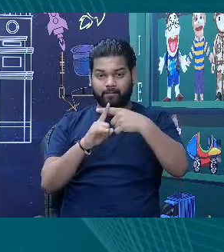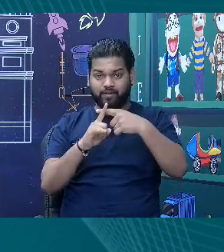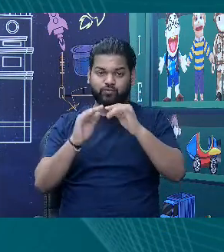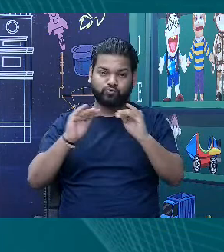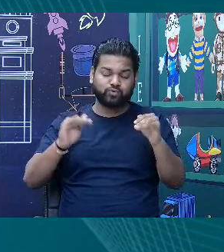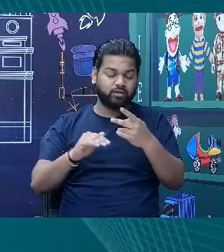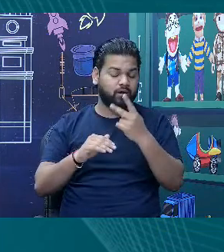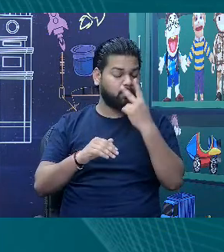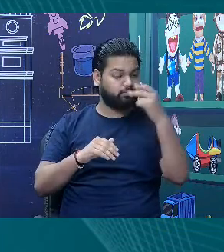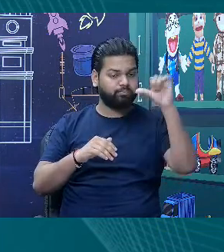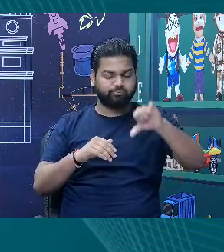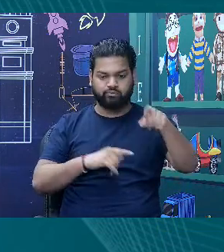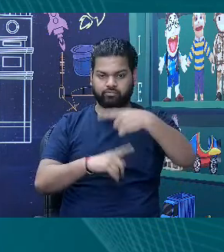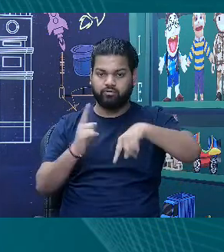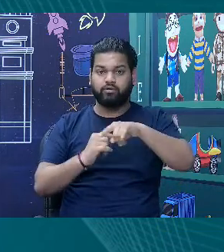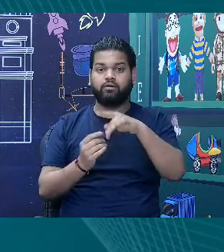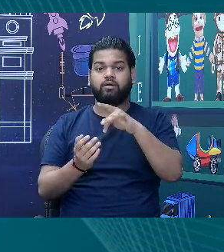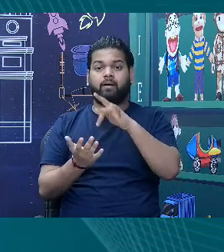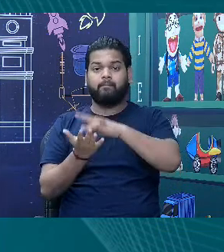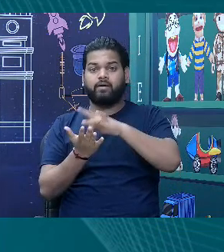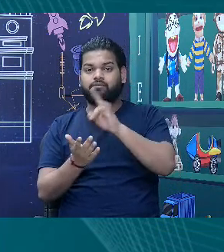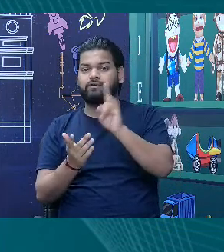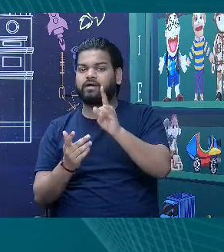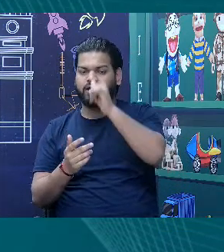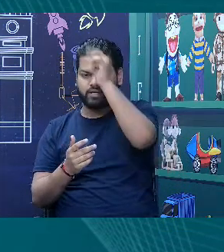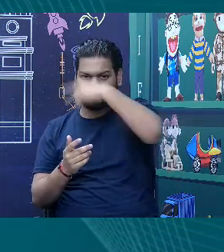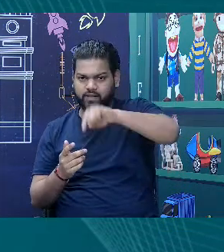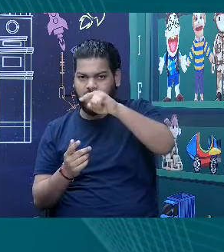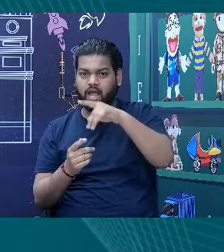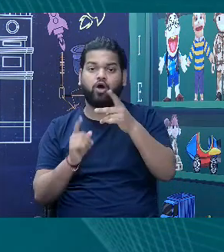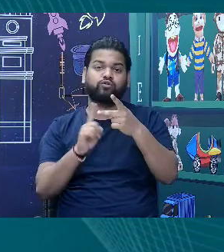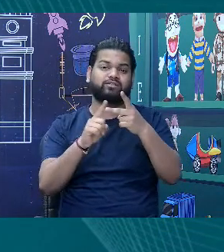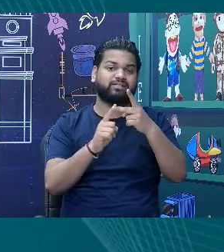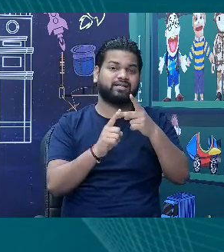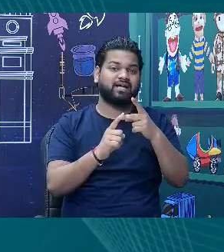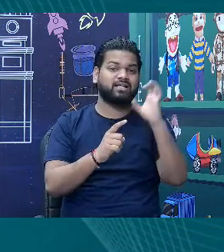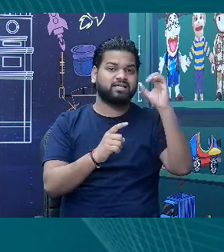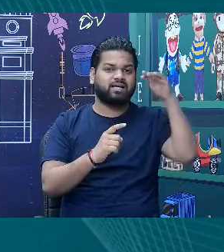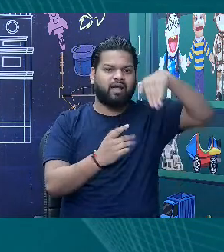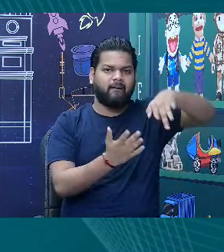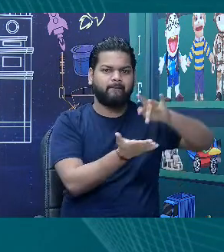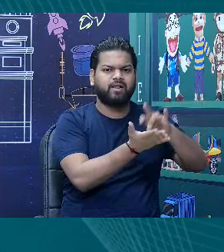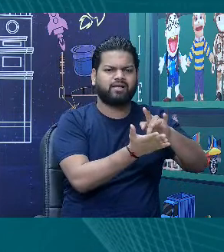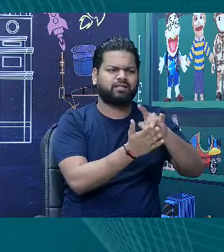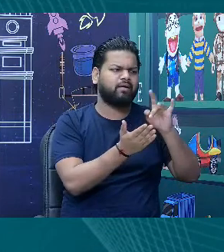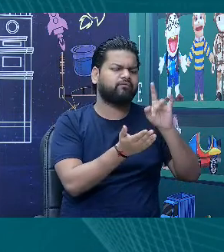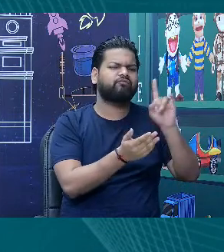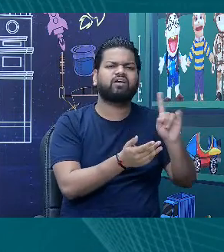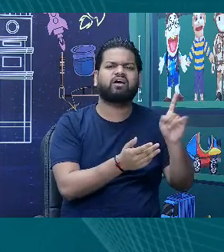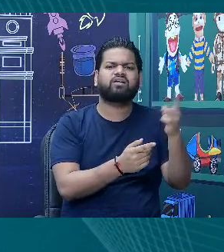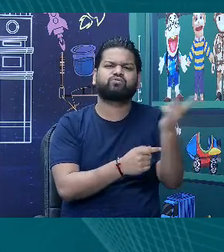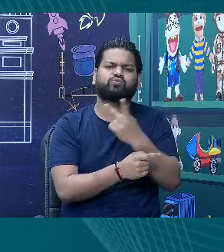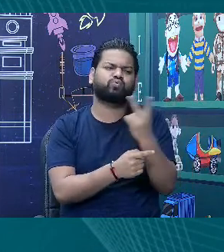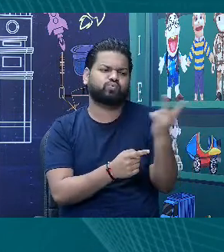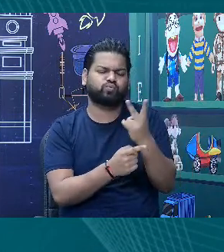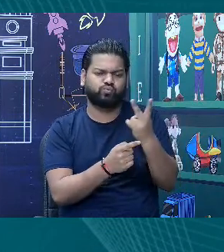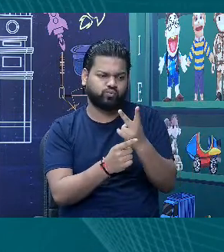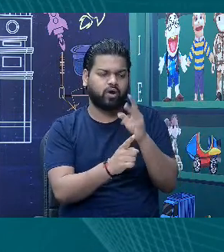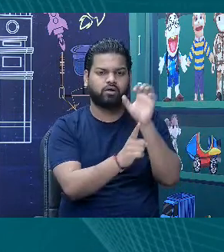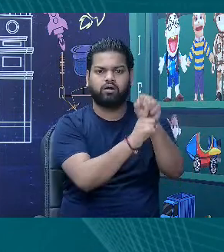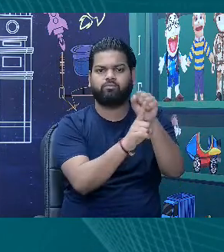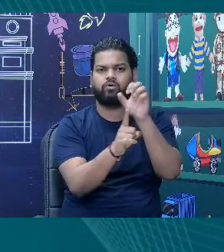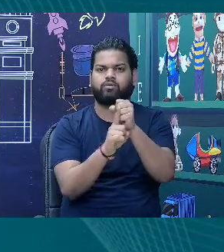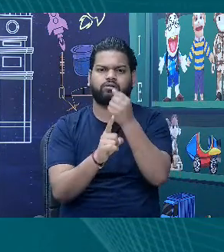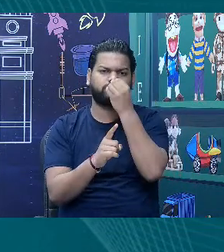that where the India is and where the Cambridge, right? You can also use board pins and tie threads to them,